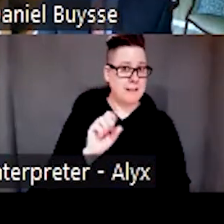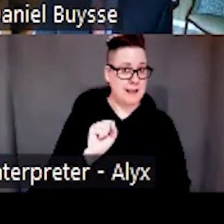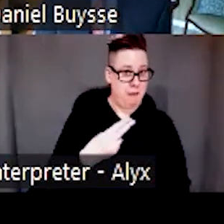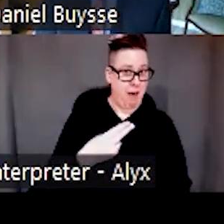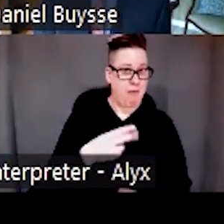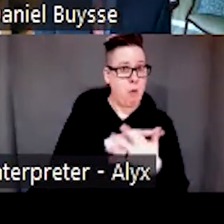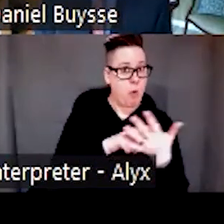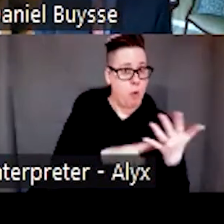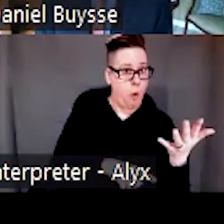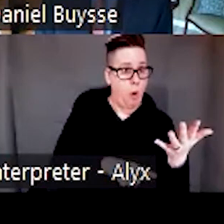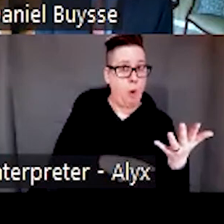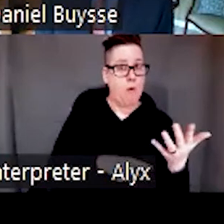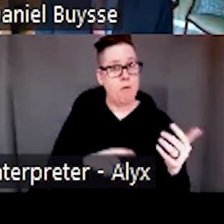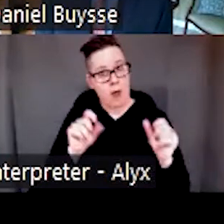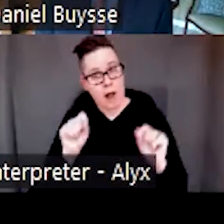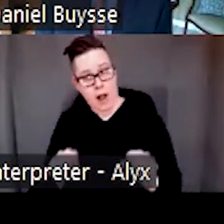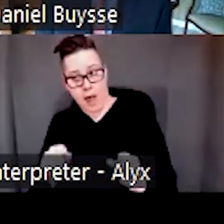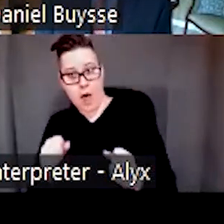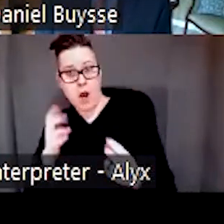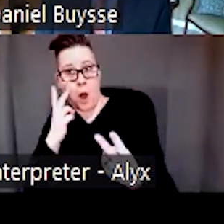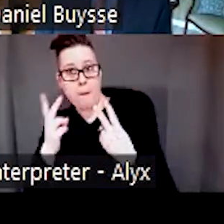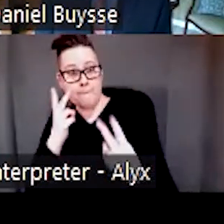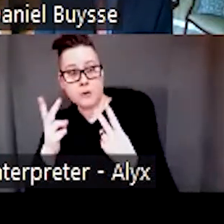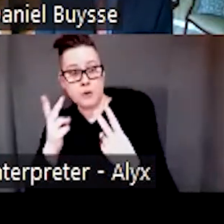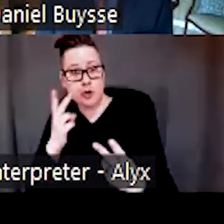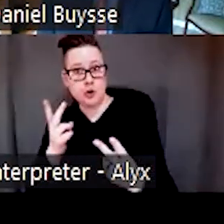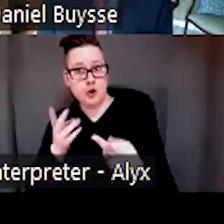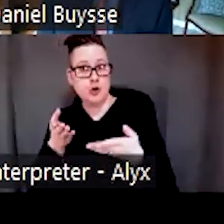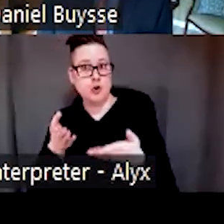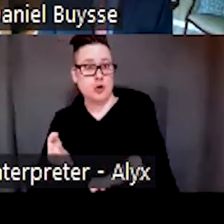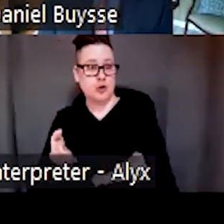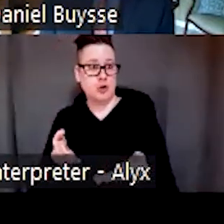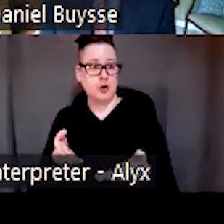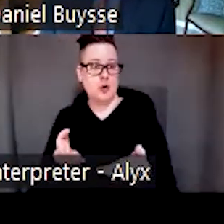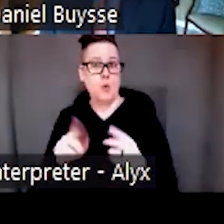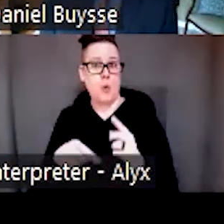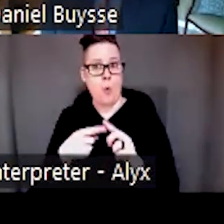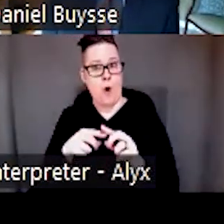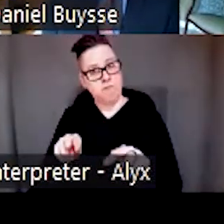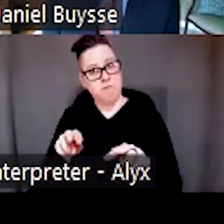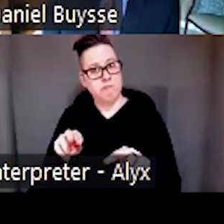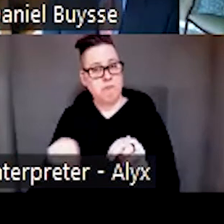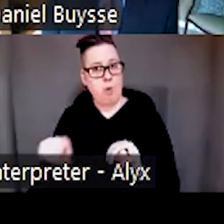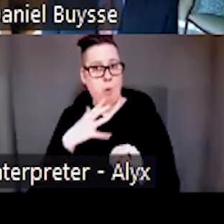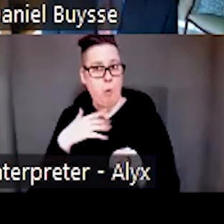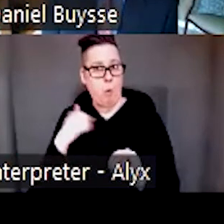domains actually observable in the actigraphy data of these older adults.